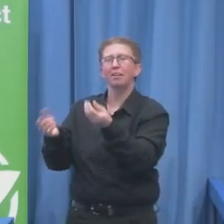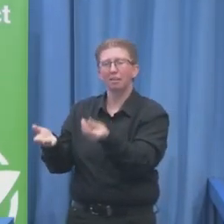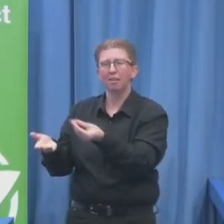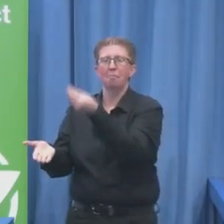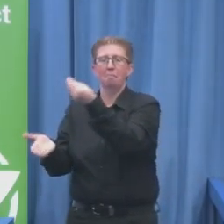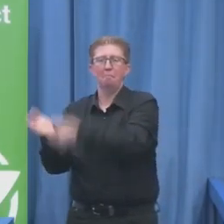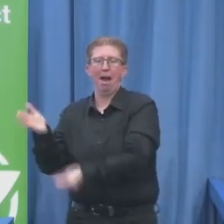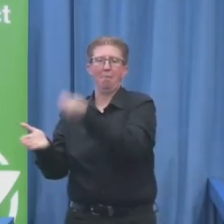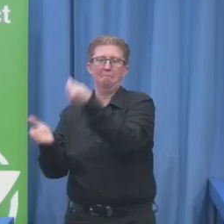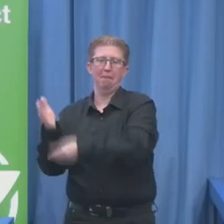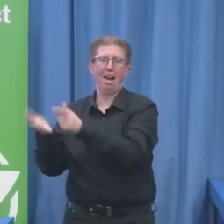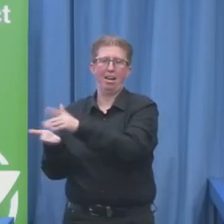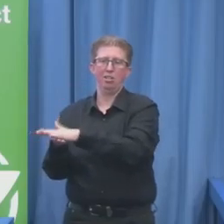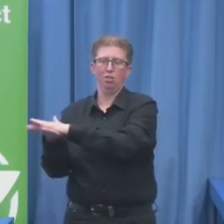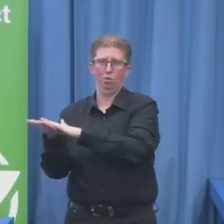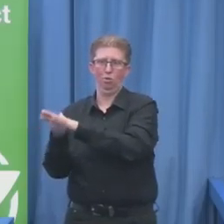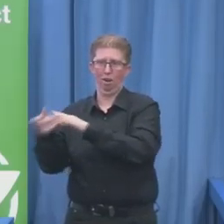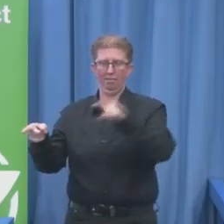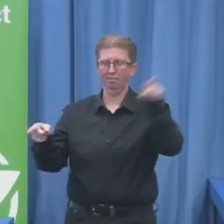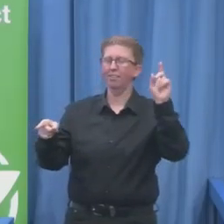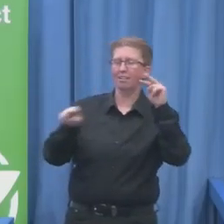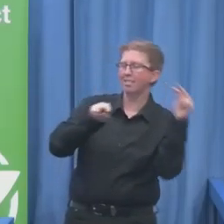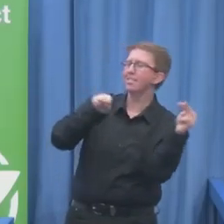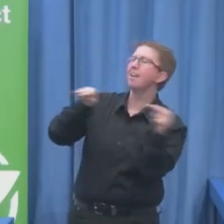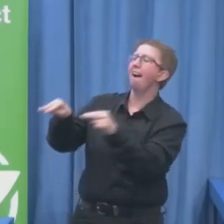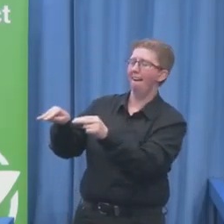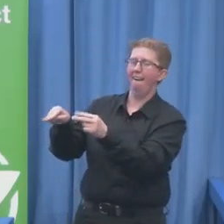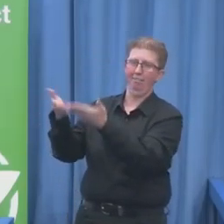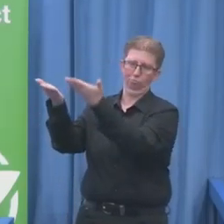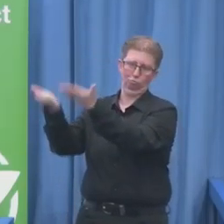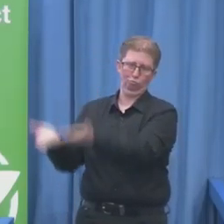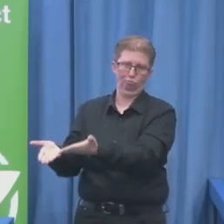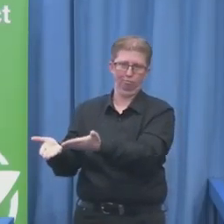You go. I couldn't remember if it was to me or to someone else.